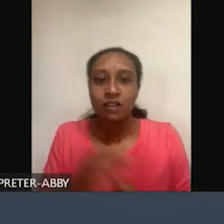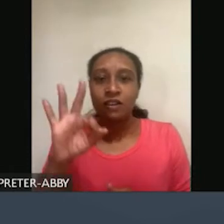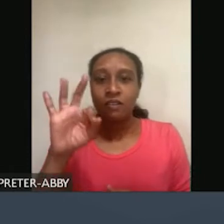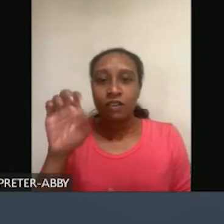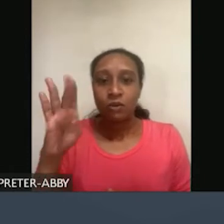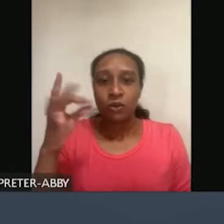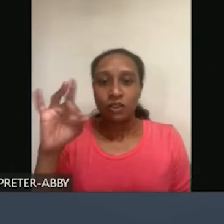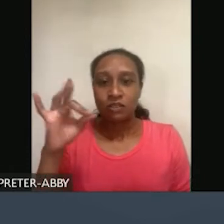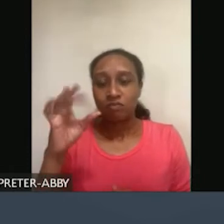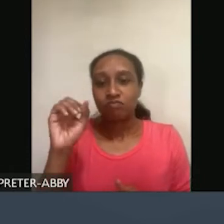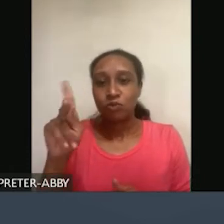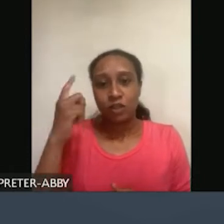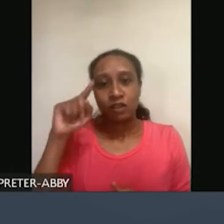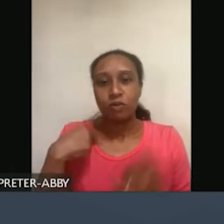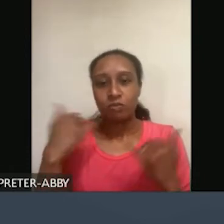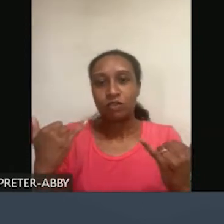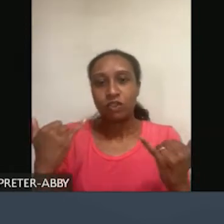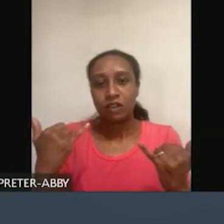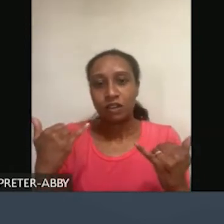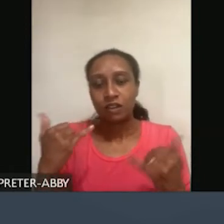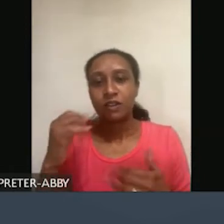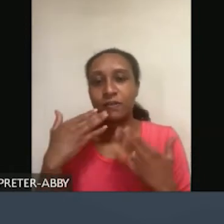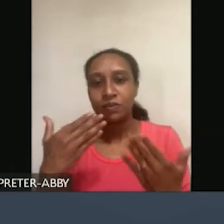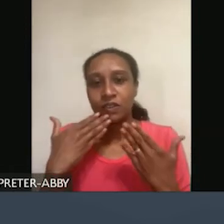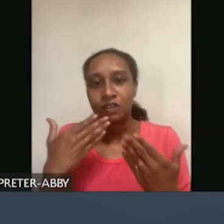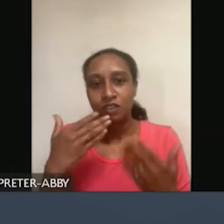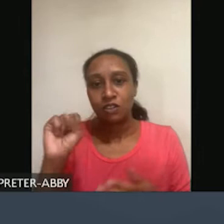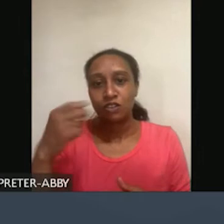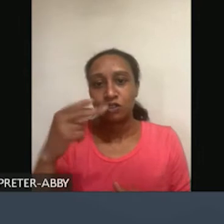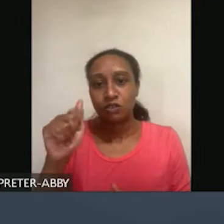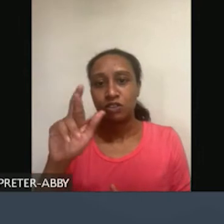February 18th is okay for me right now. Thank you. Sharon Turner?